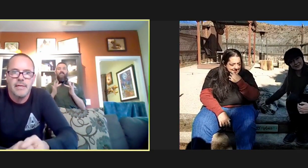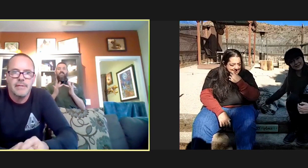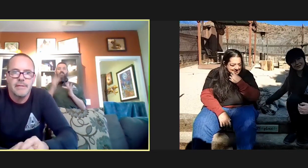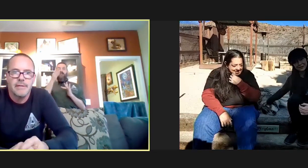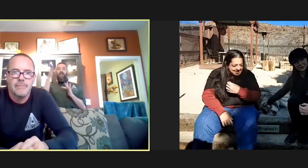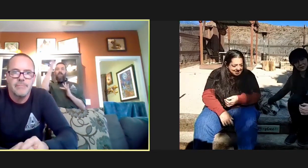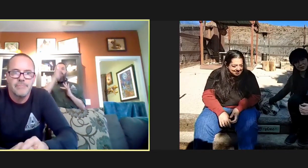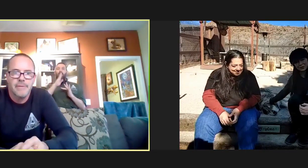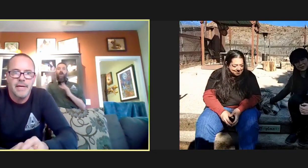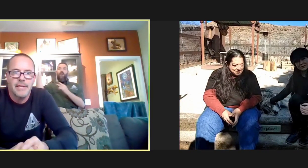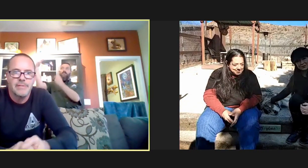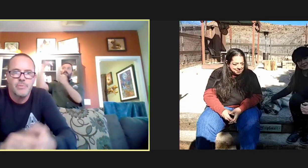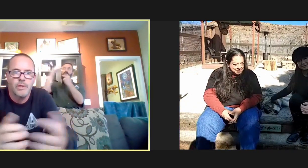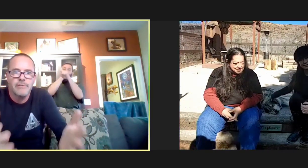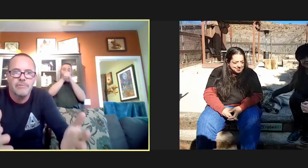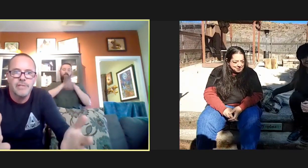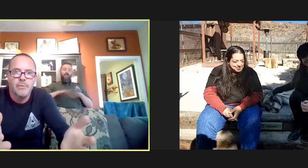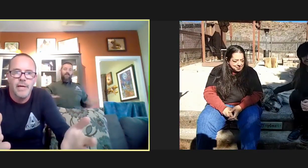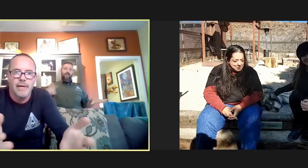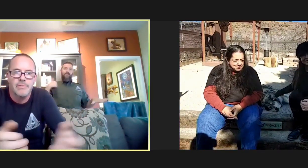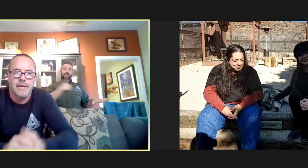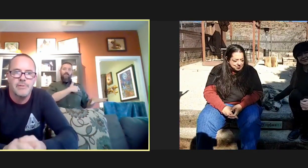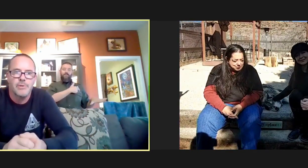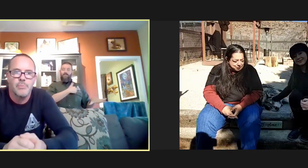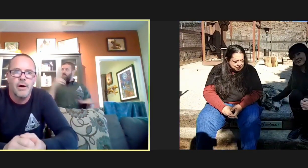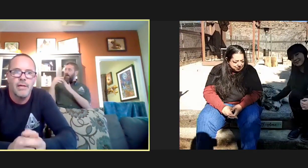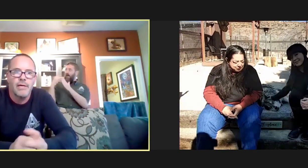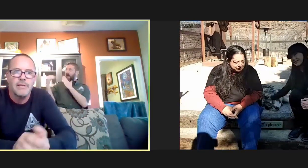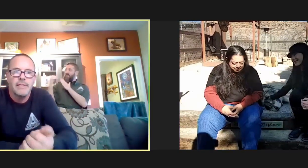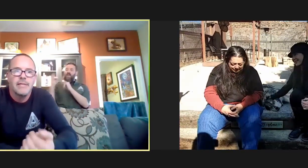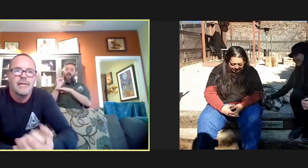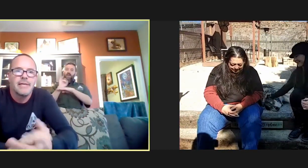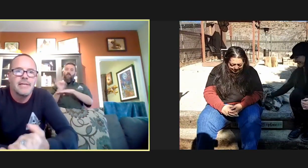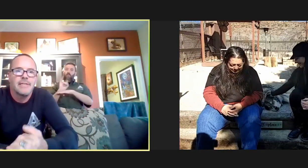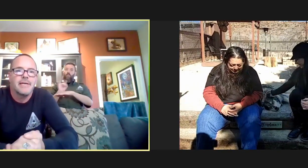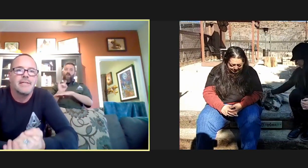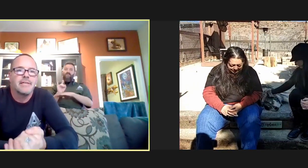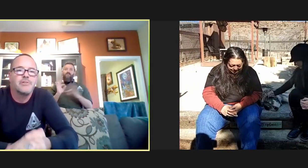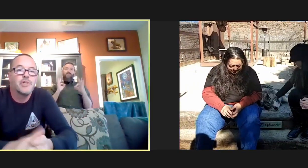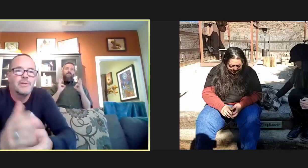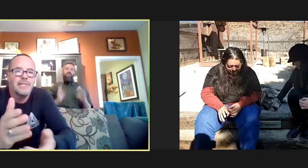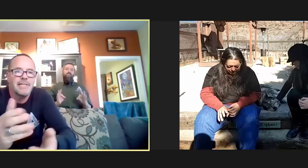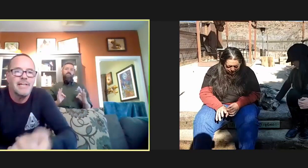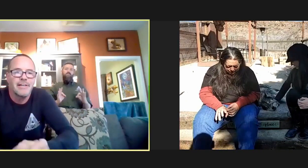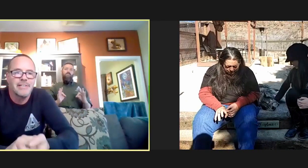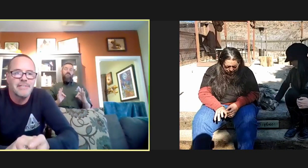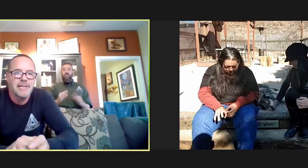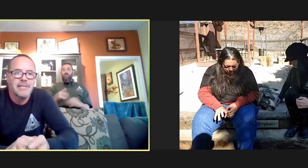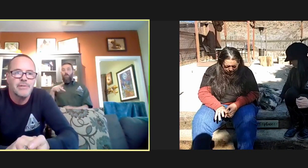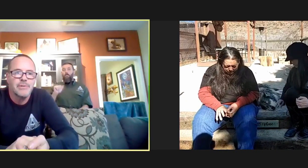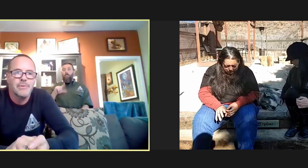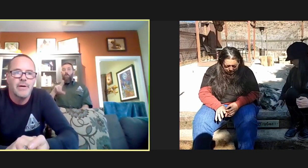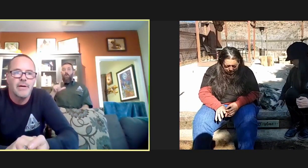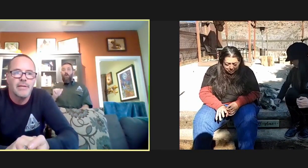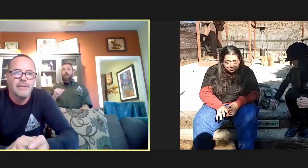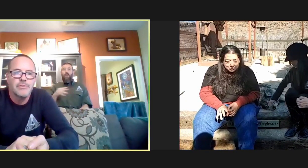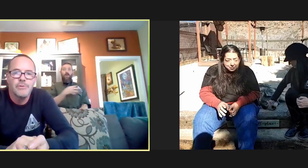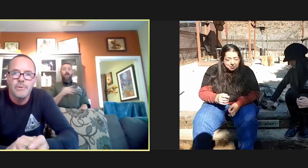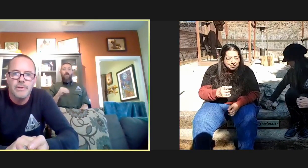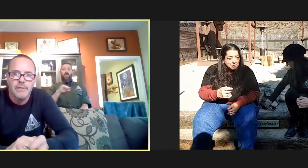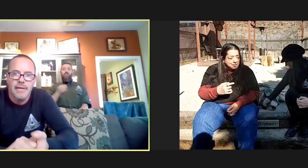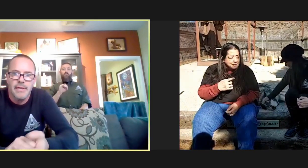us, and it's working really well outside. So Paula, and Jolie are going to take